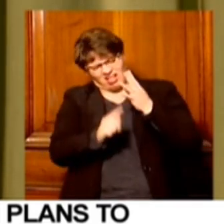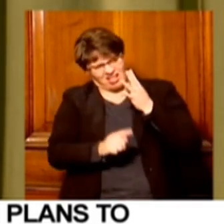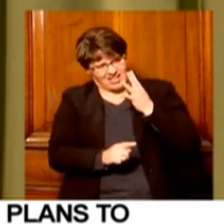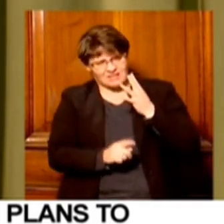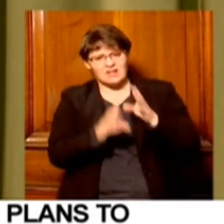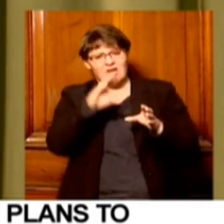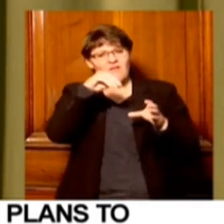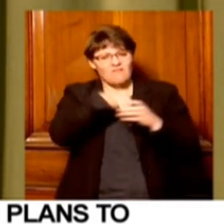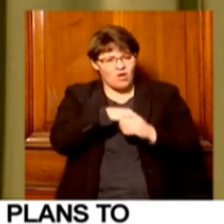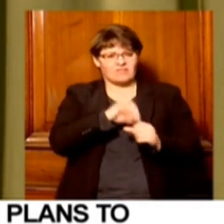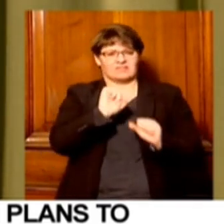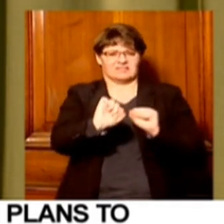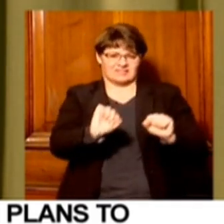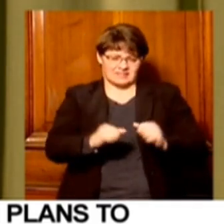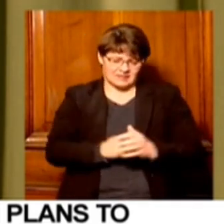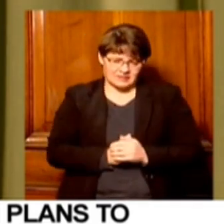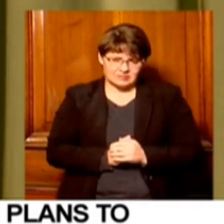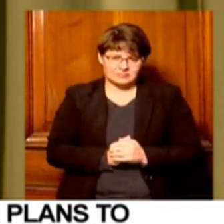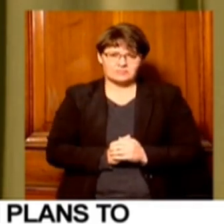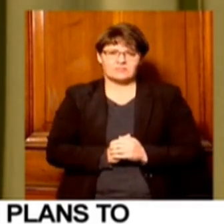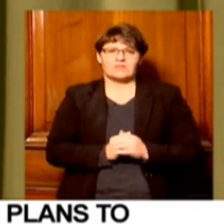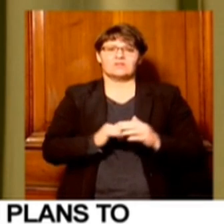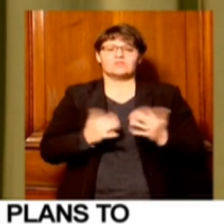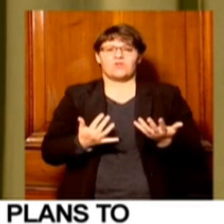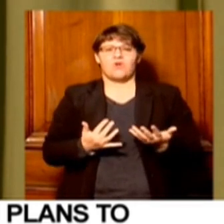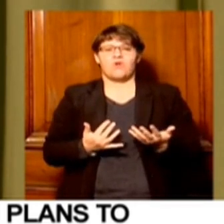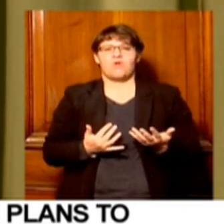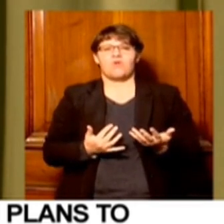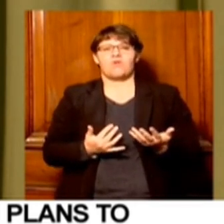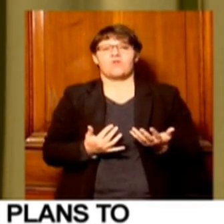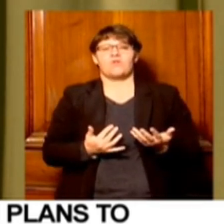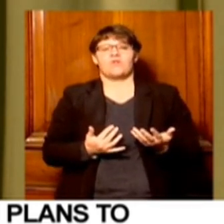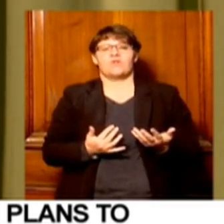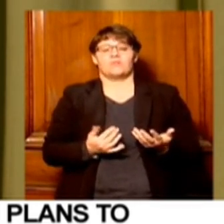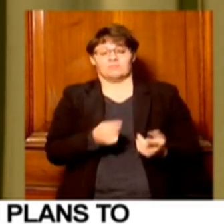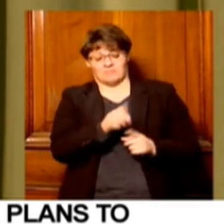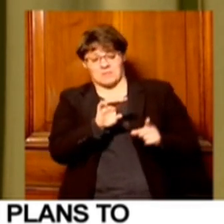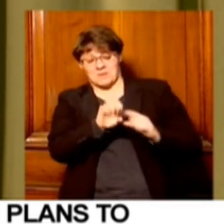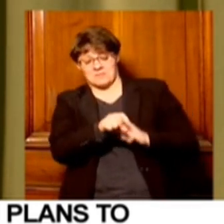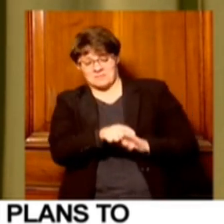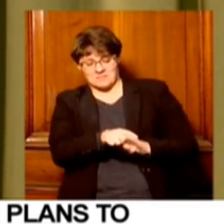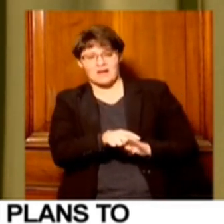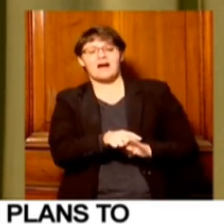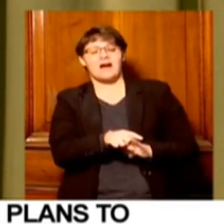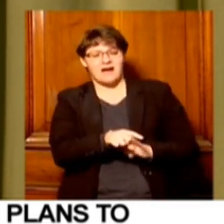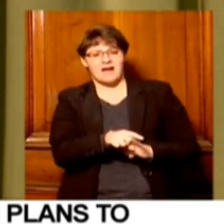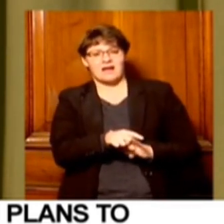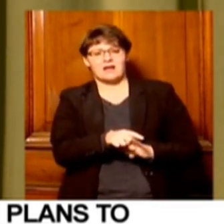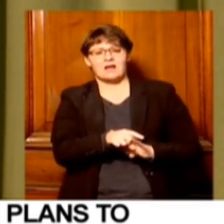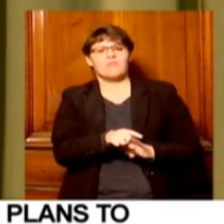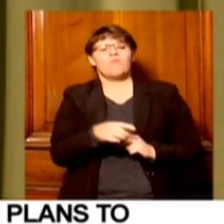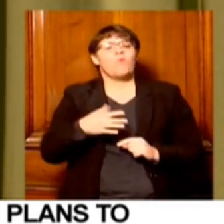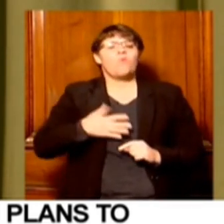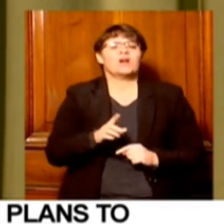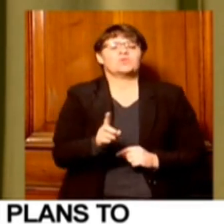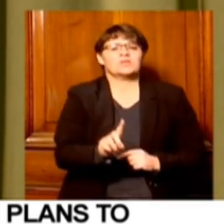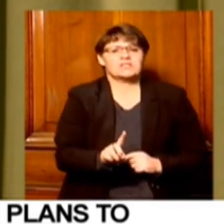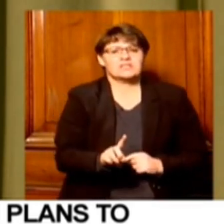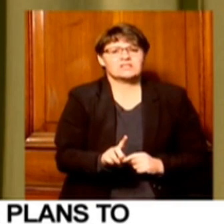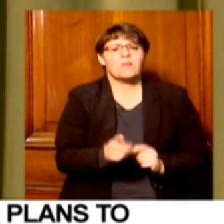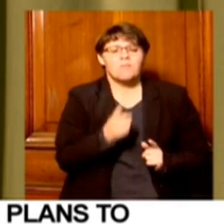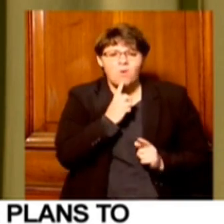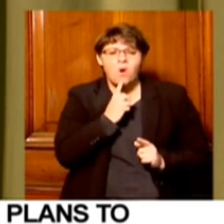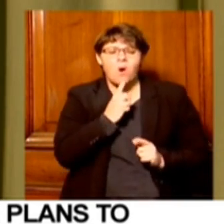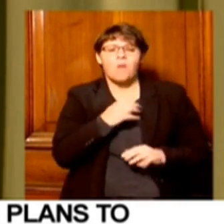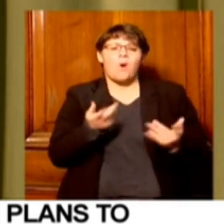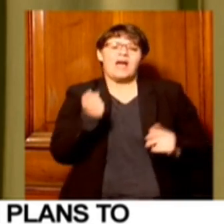of the other side. So having said that, the intent is really to make ease of